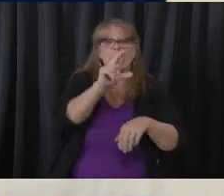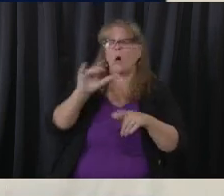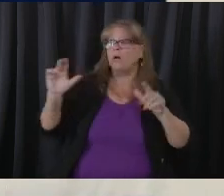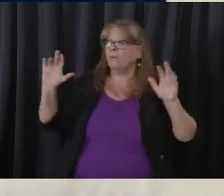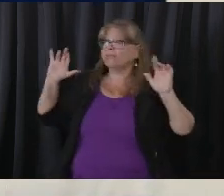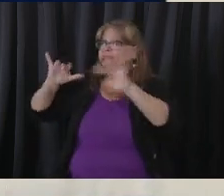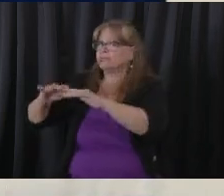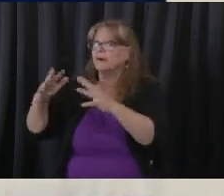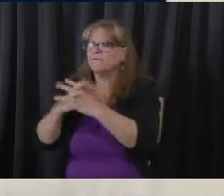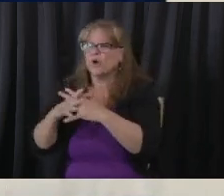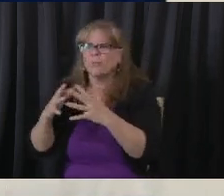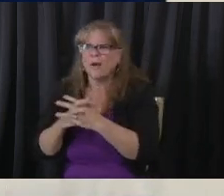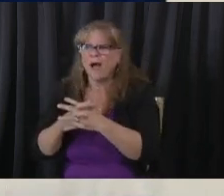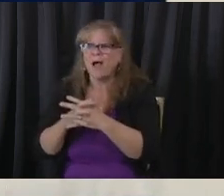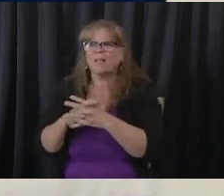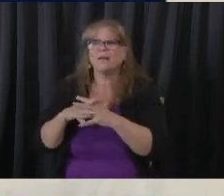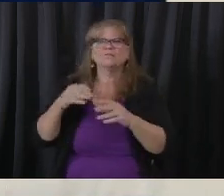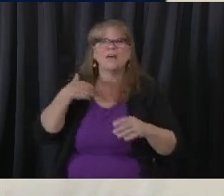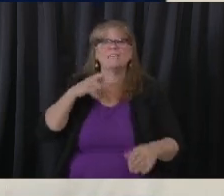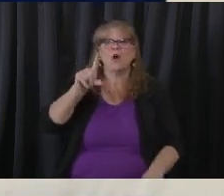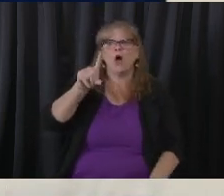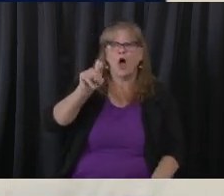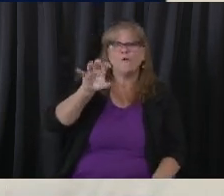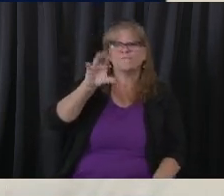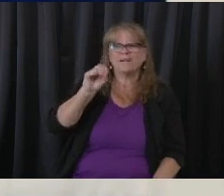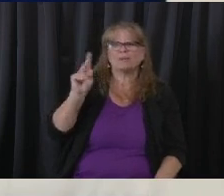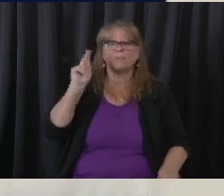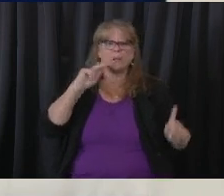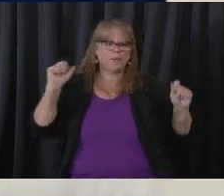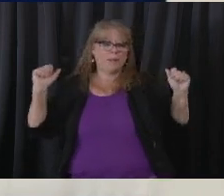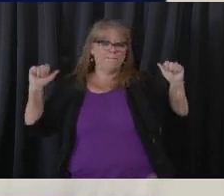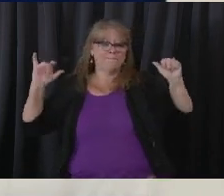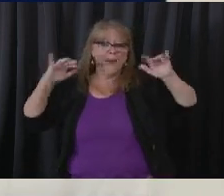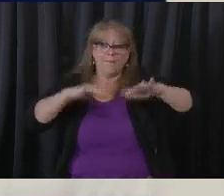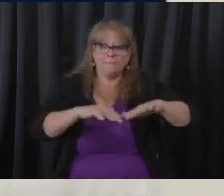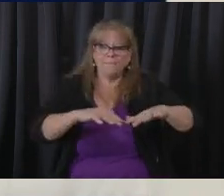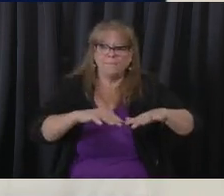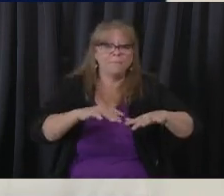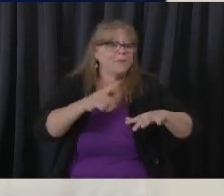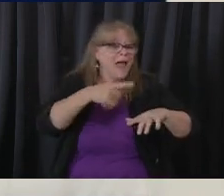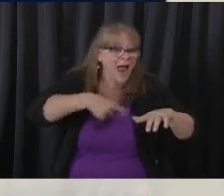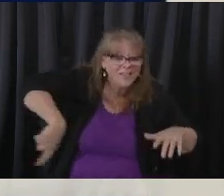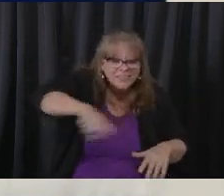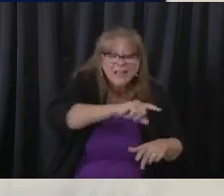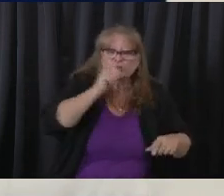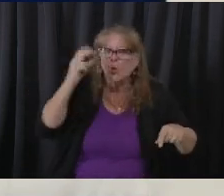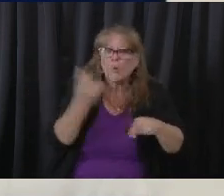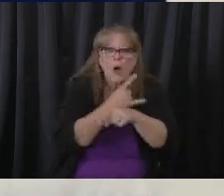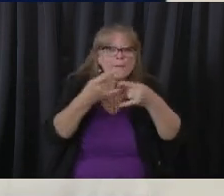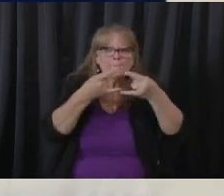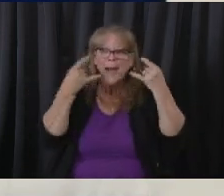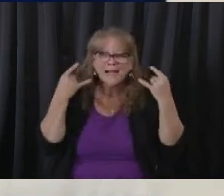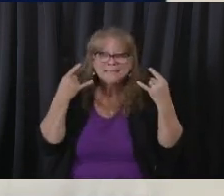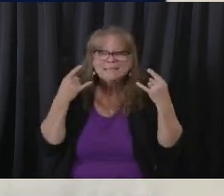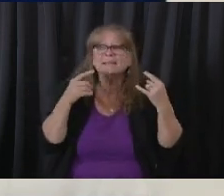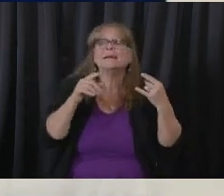without masks, you are risking a super spreader event that will cost lives and set our entire state back.